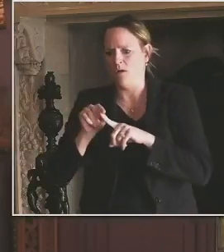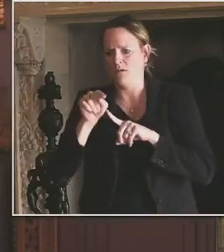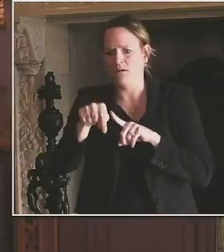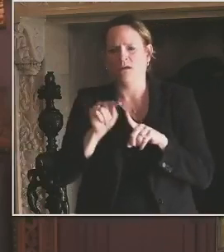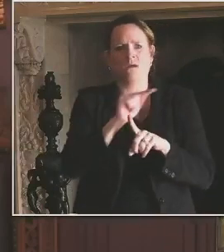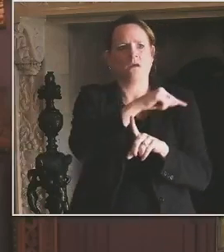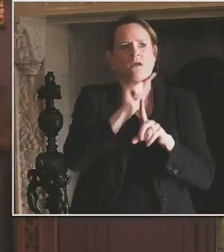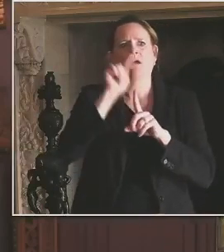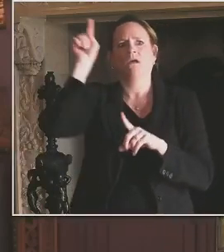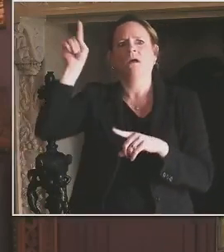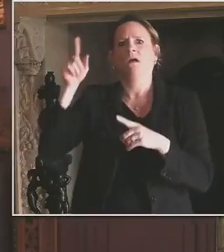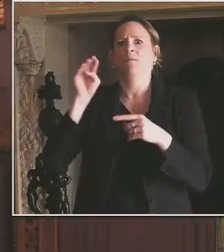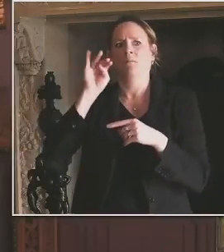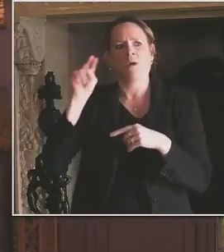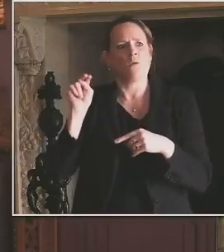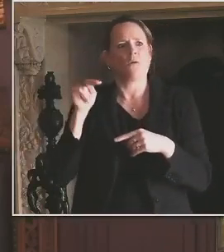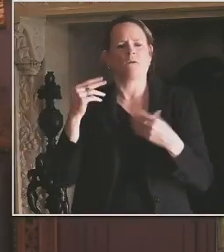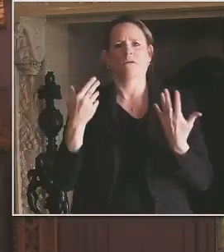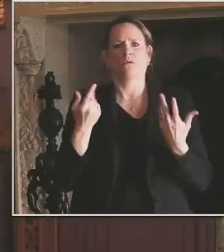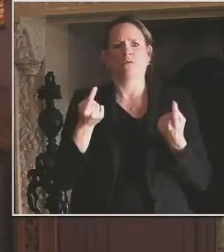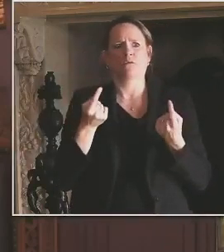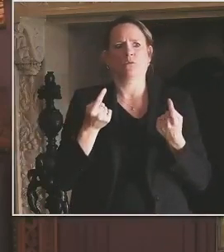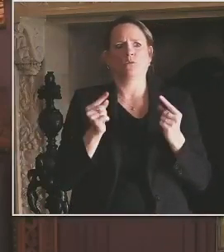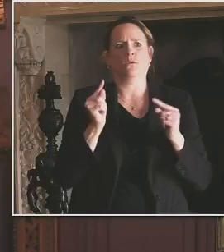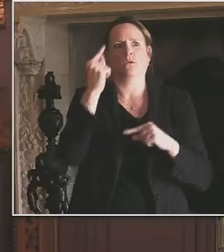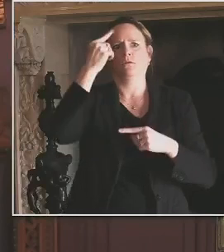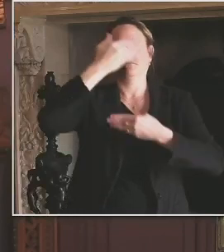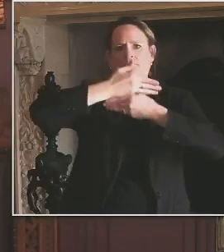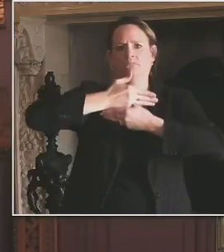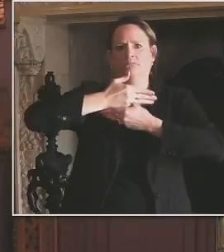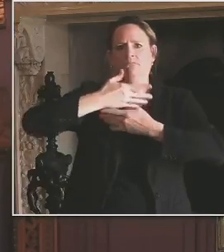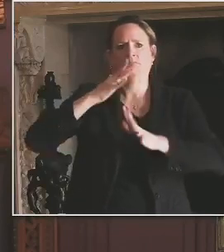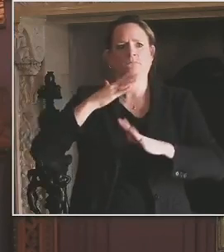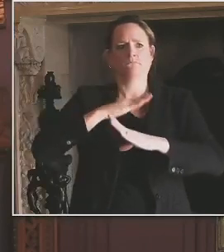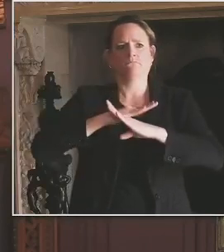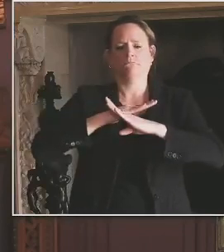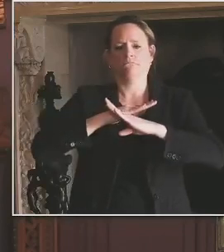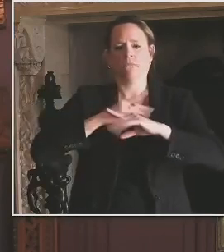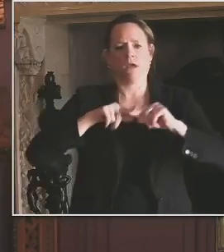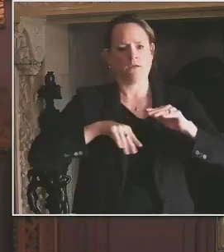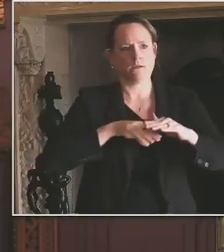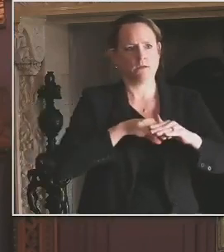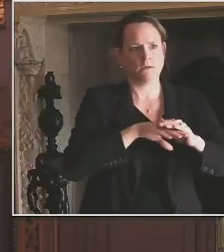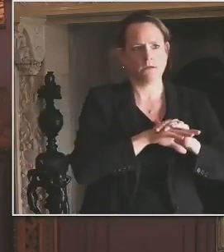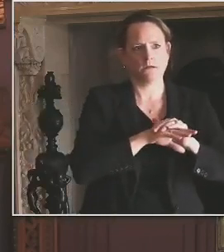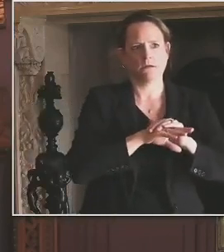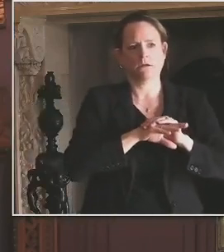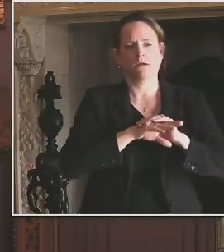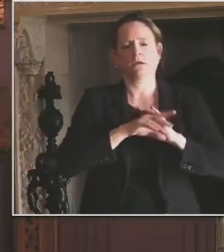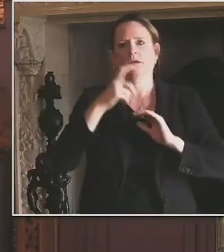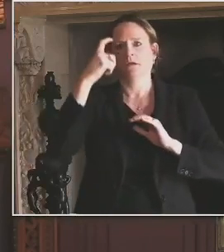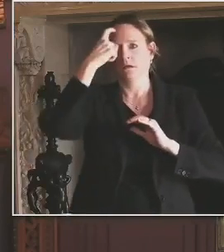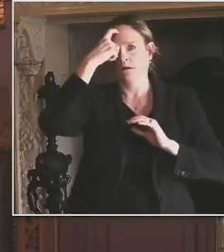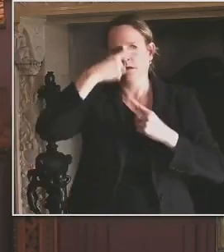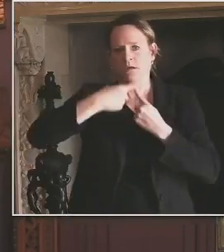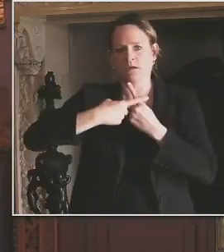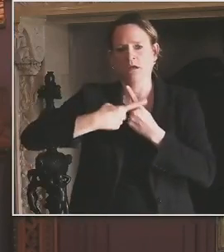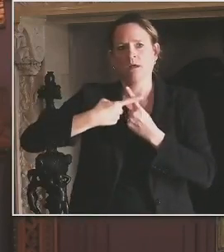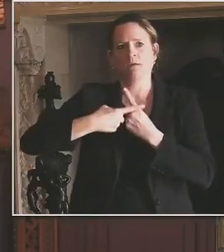up stoppages at every road and take temperatures, and maybe you do a quick test to make sure